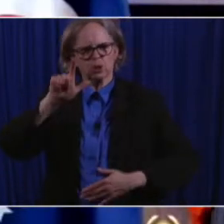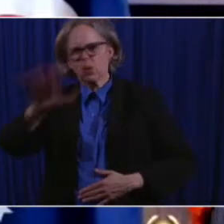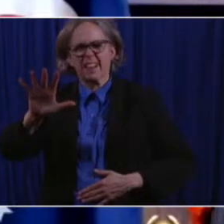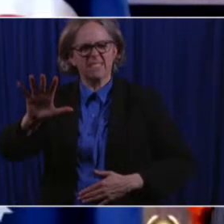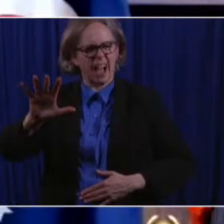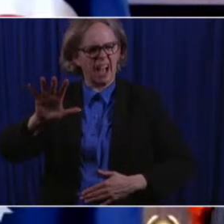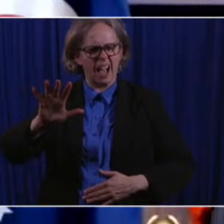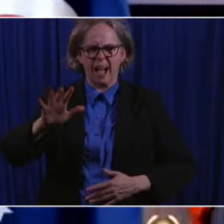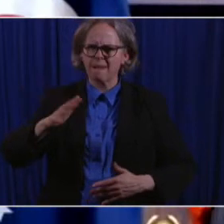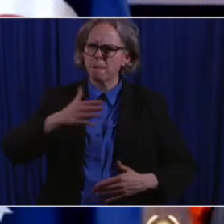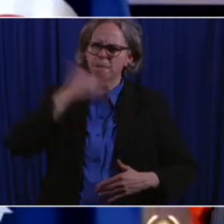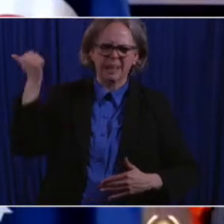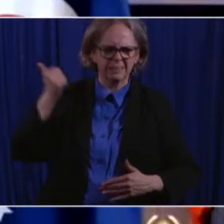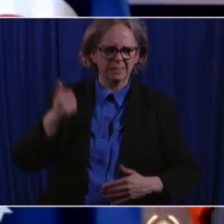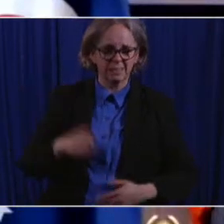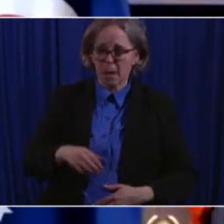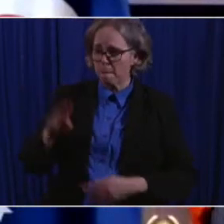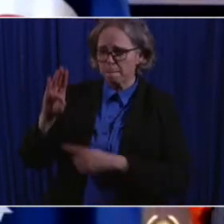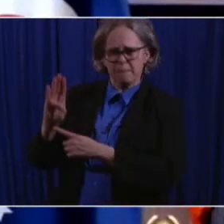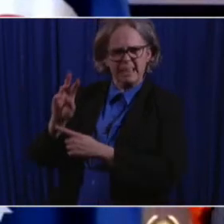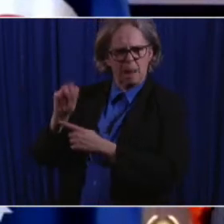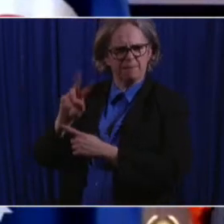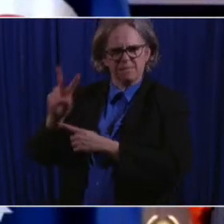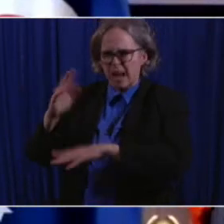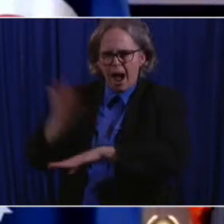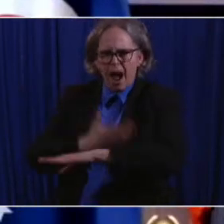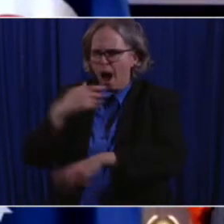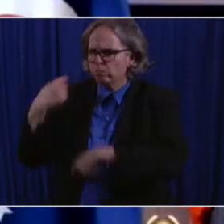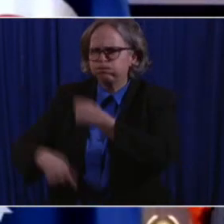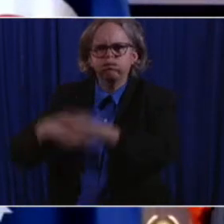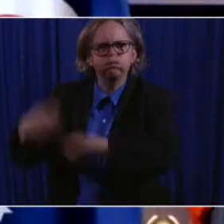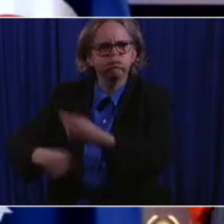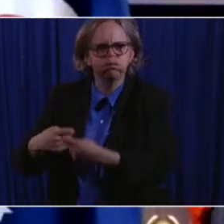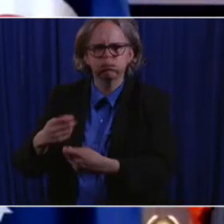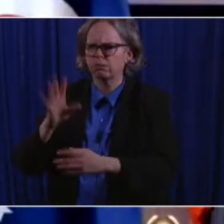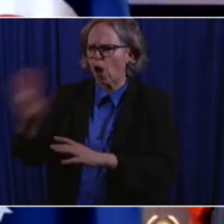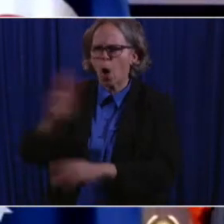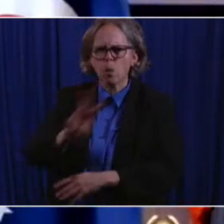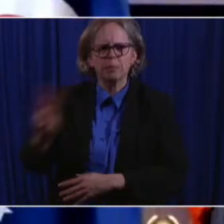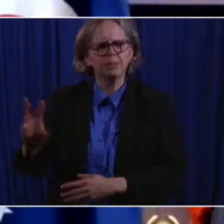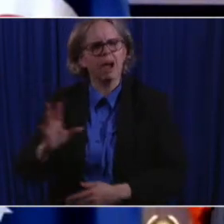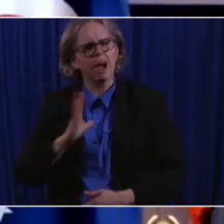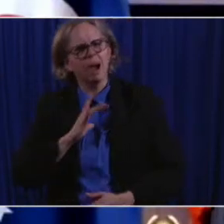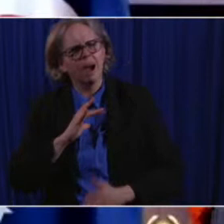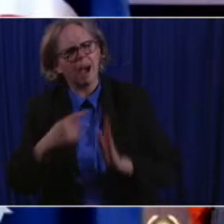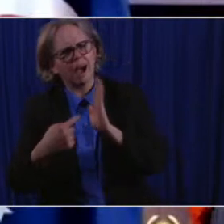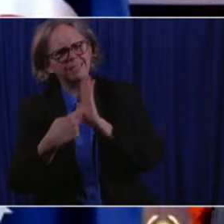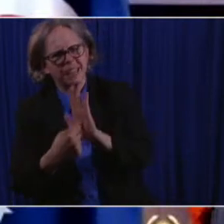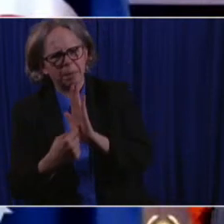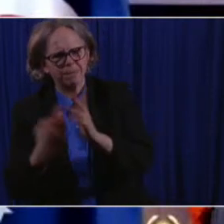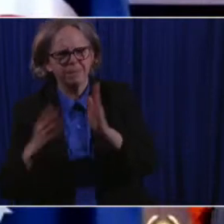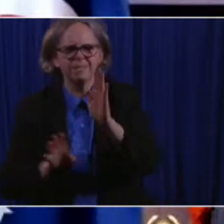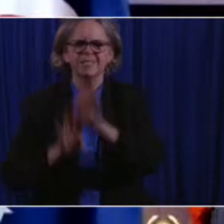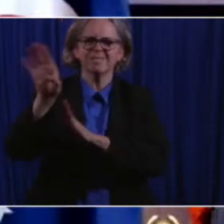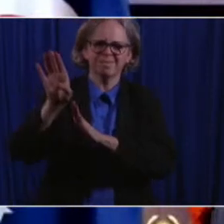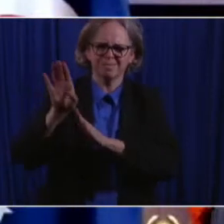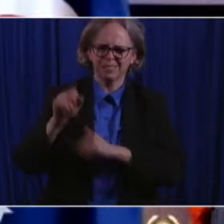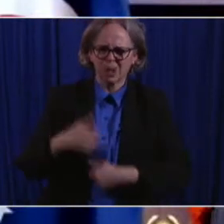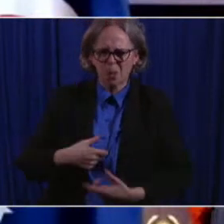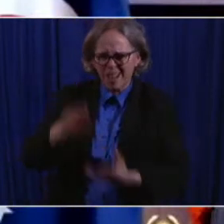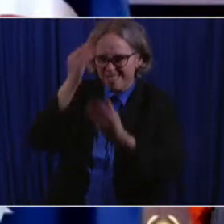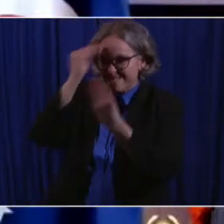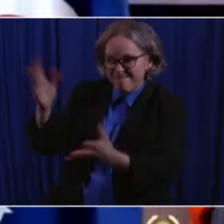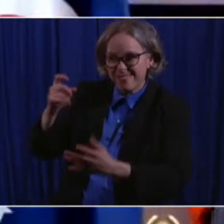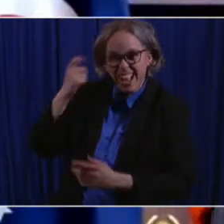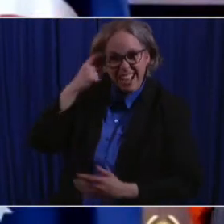website upgrade and all we're doing there is just one example of improving the way we serve our customers. So I wanted you to know that, Governor, wanted all of